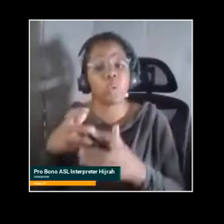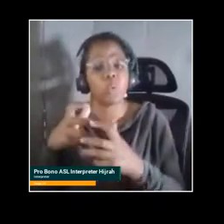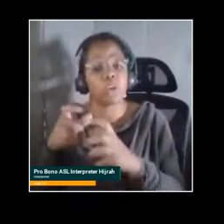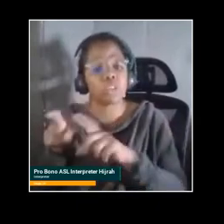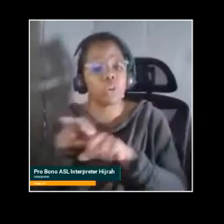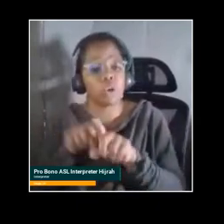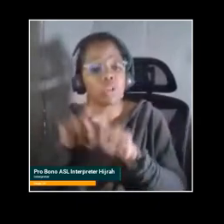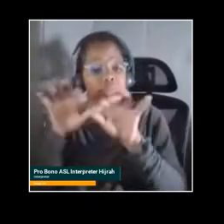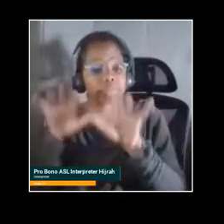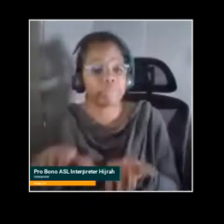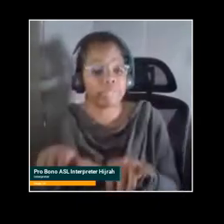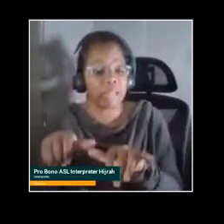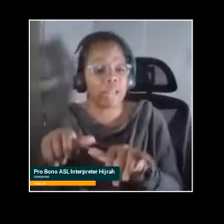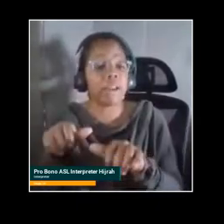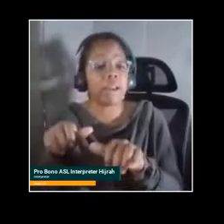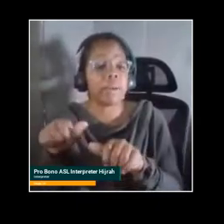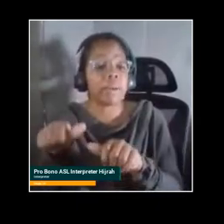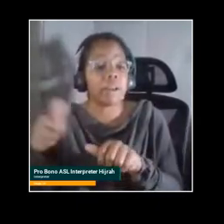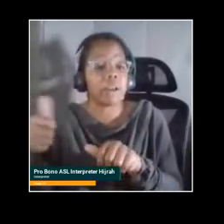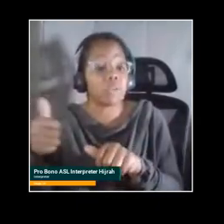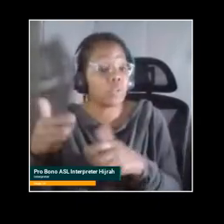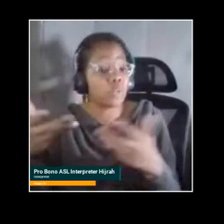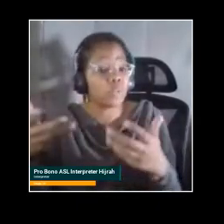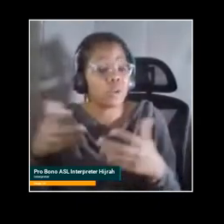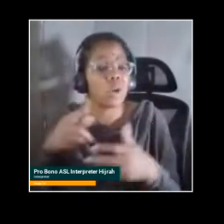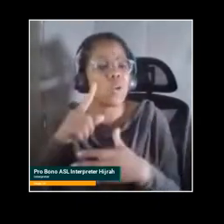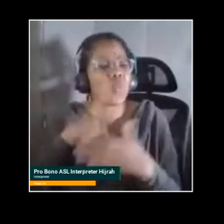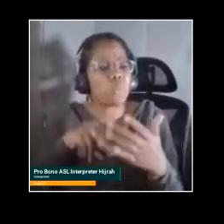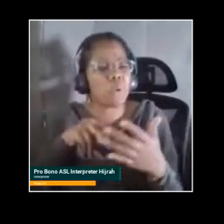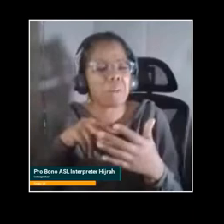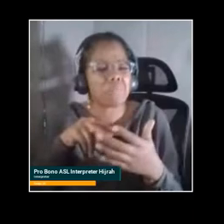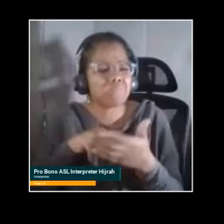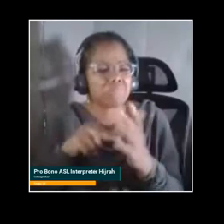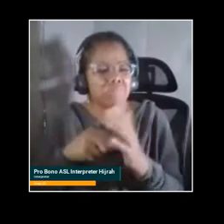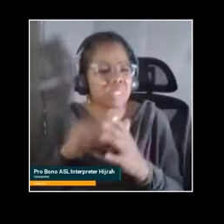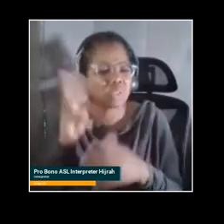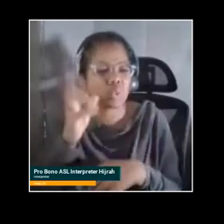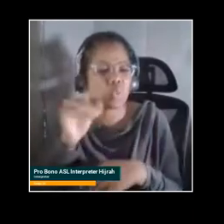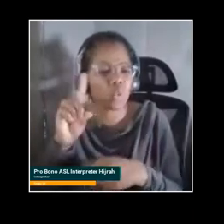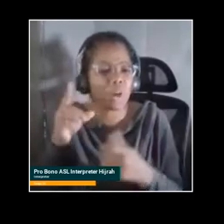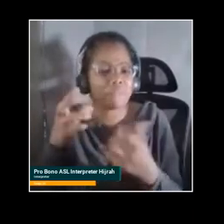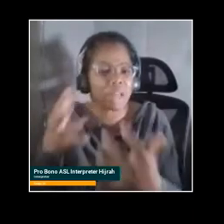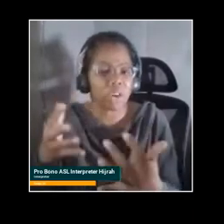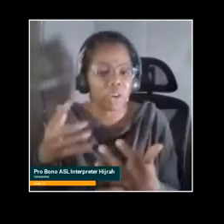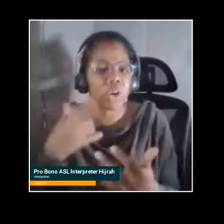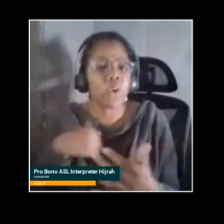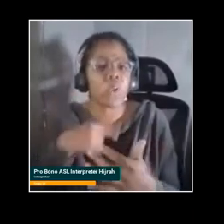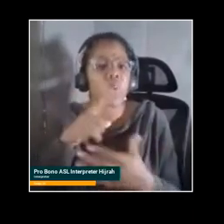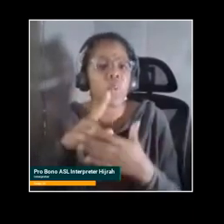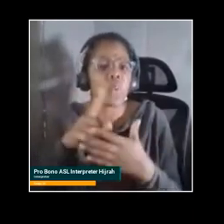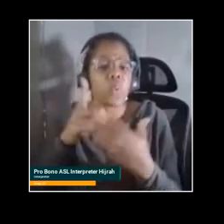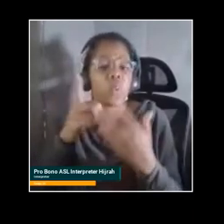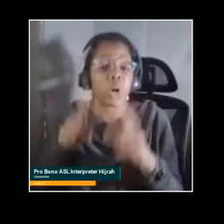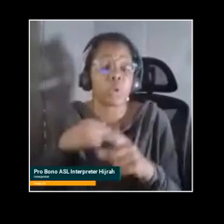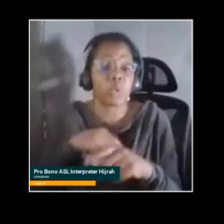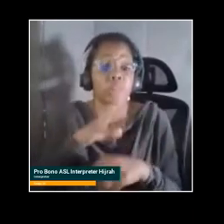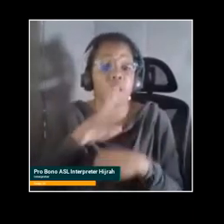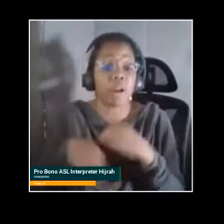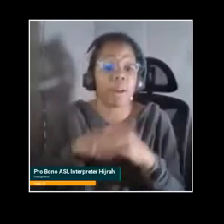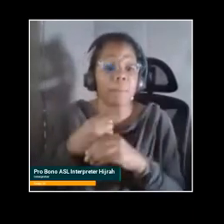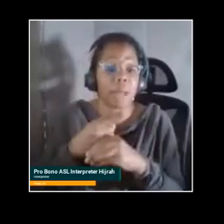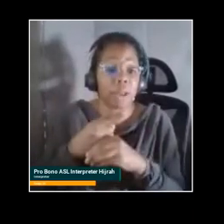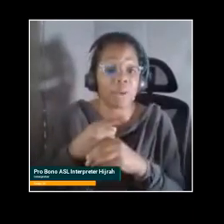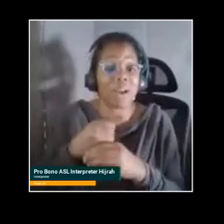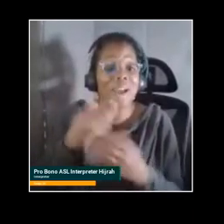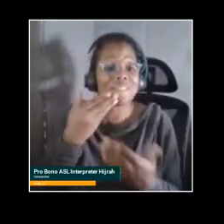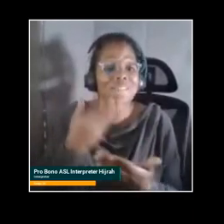into another fact, that is, what is wildfire? So when we are talking about fact